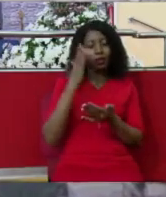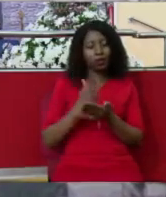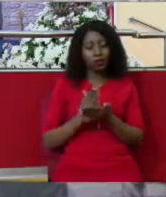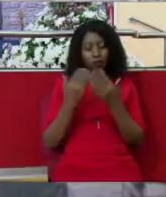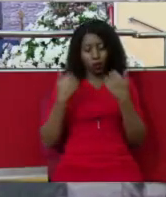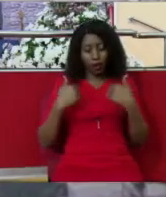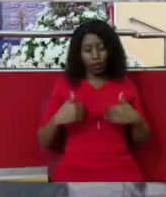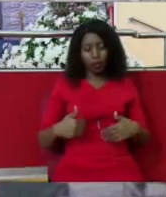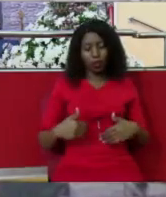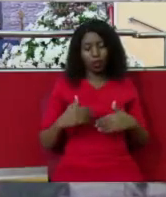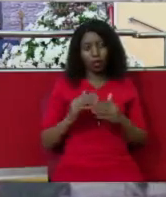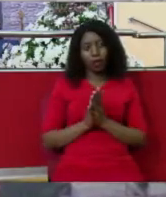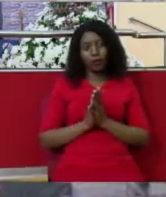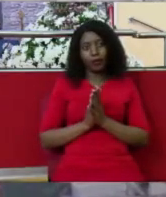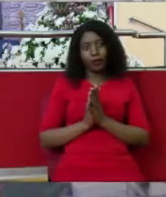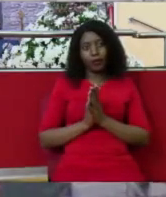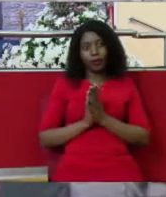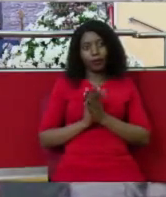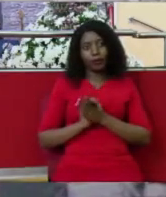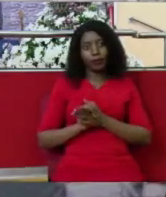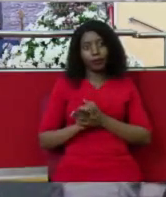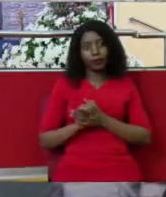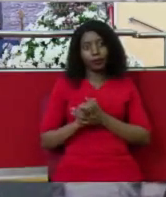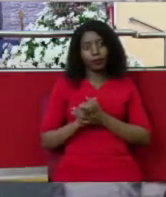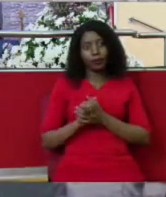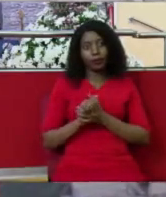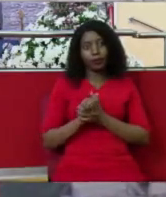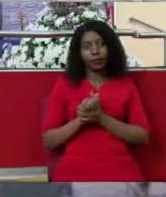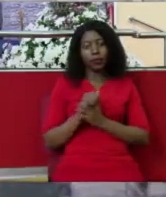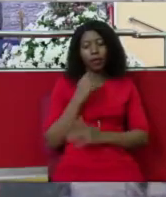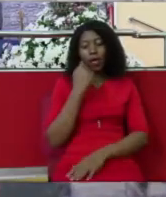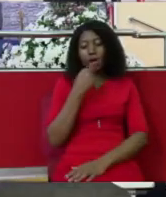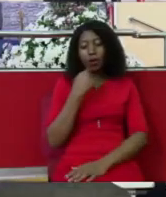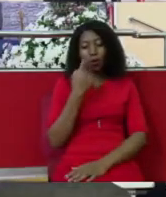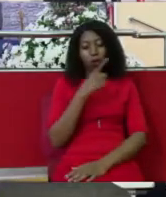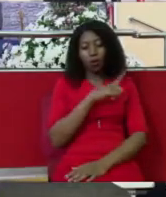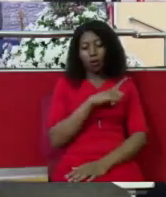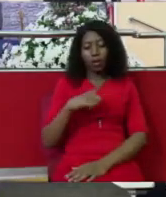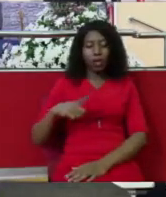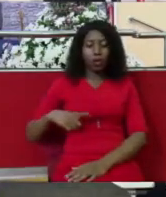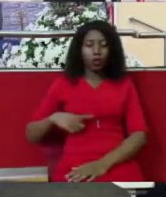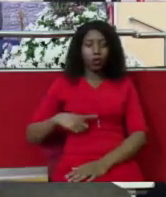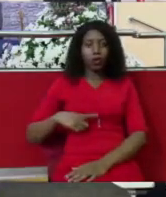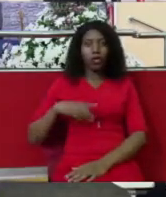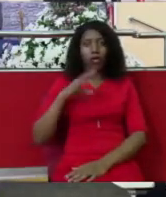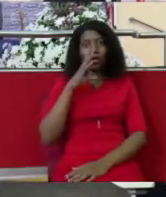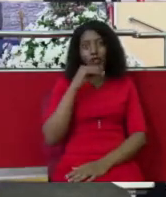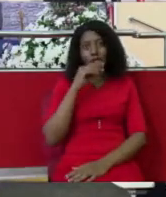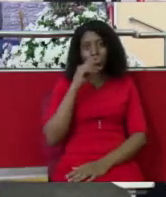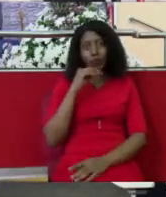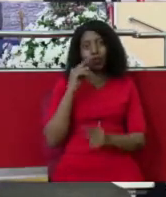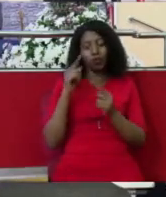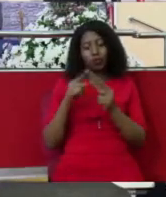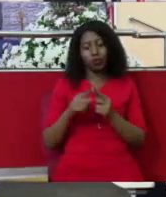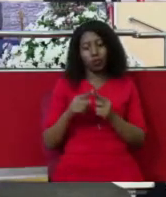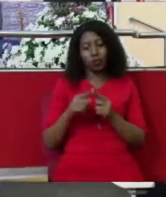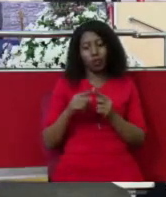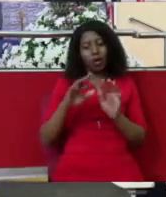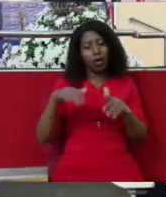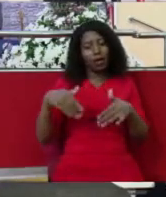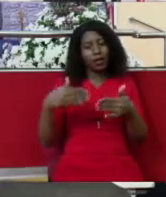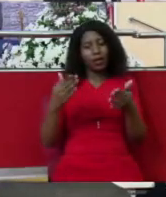kitabu kinahusu mtu ambaye alikuwa anaishi. Whom the Lord spoke to. Ambaye Mungu alimnenea. And gave an assignment.